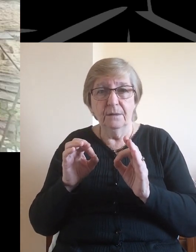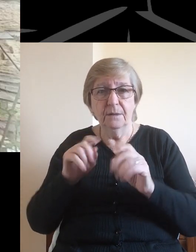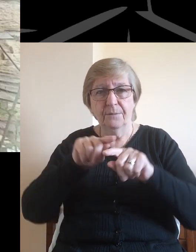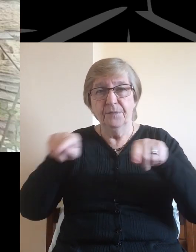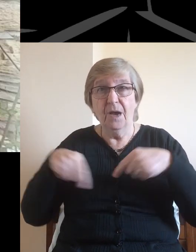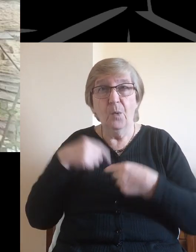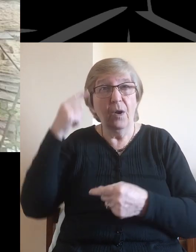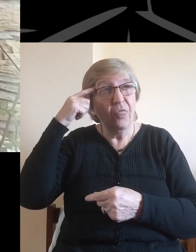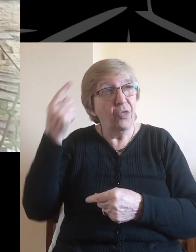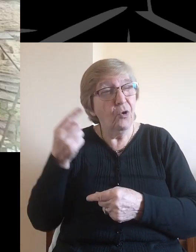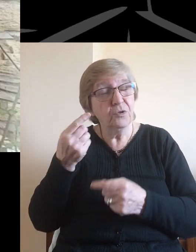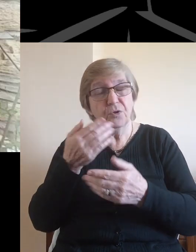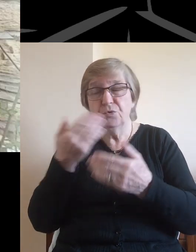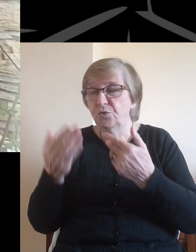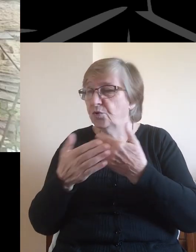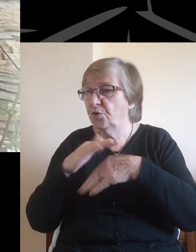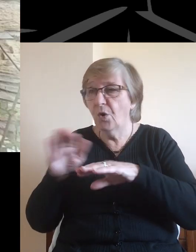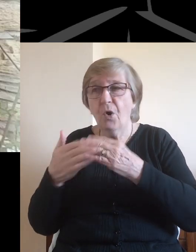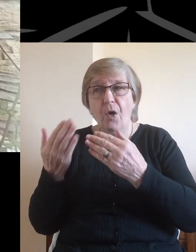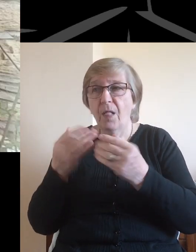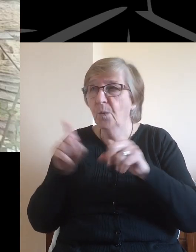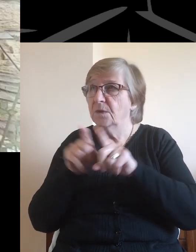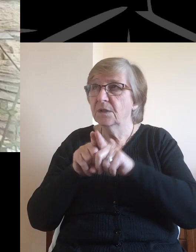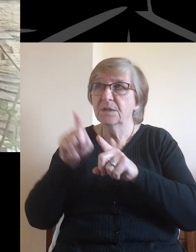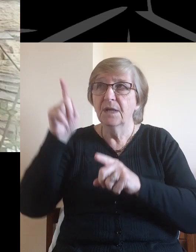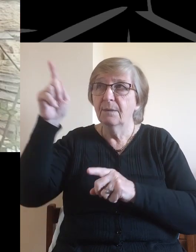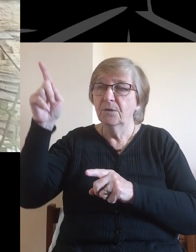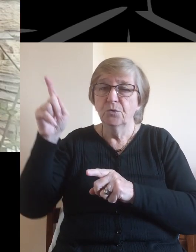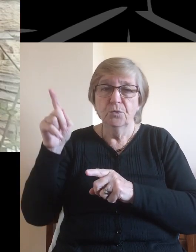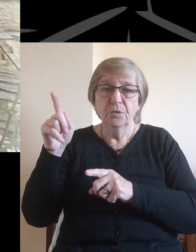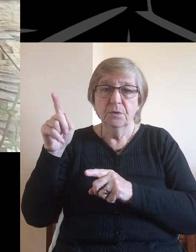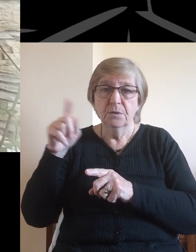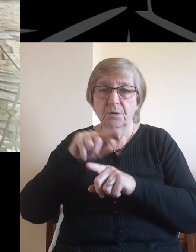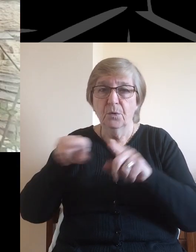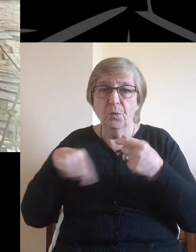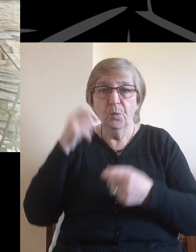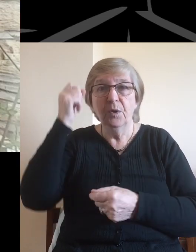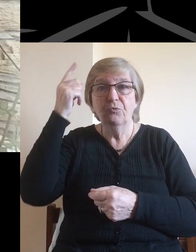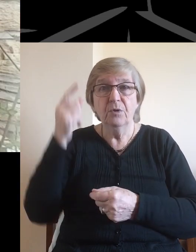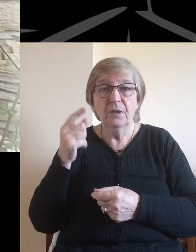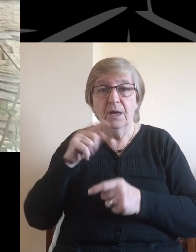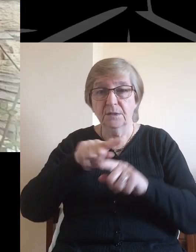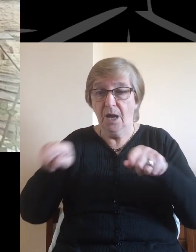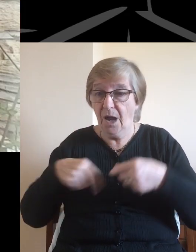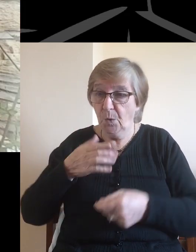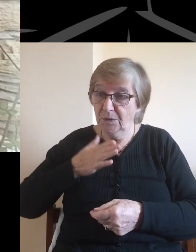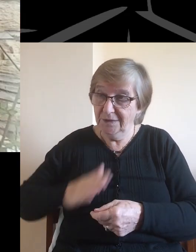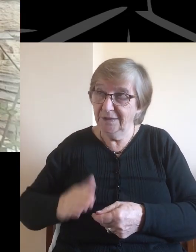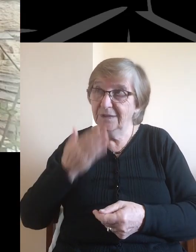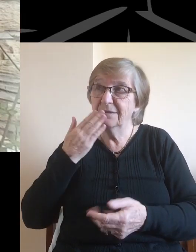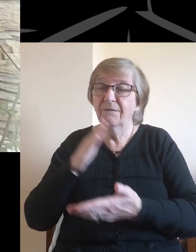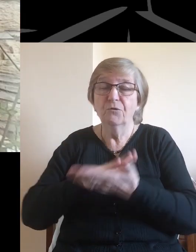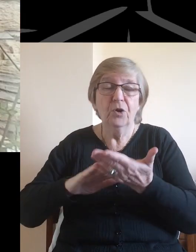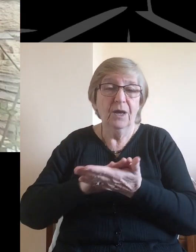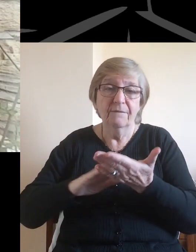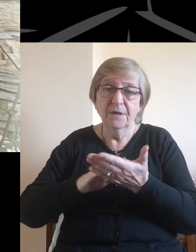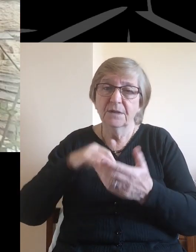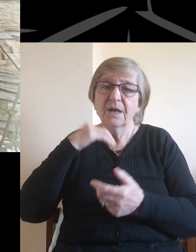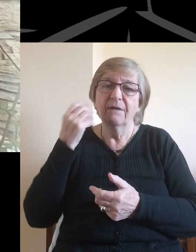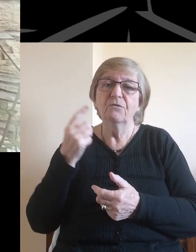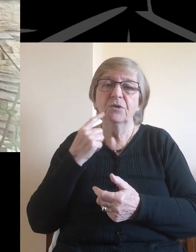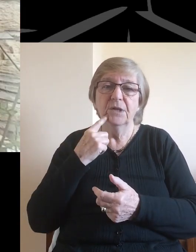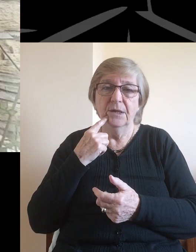our ways are not your ways, and our thoughts are not your thoughts. And we realize our need